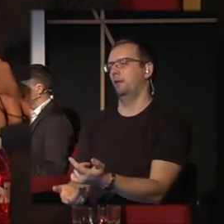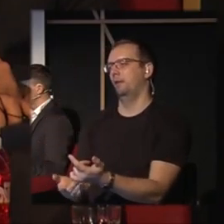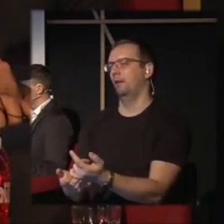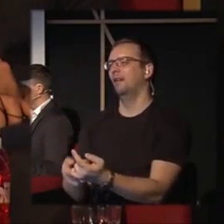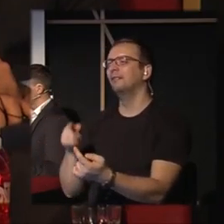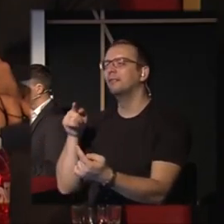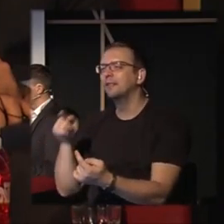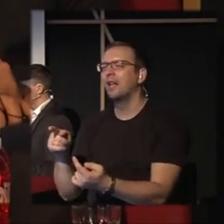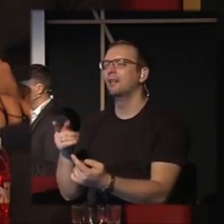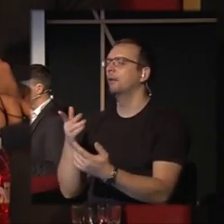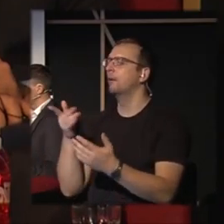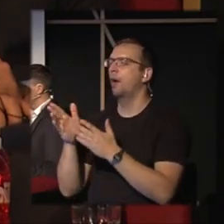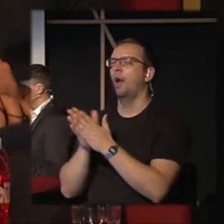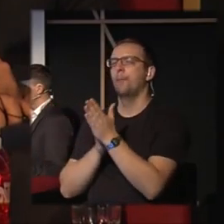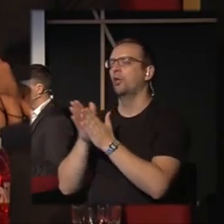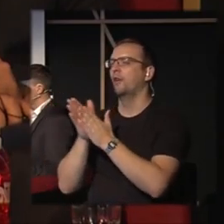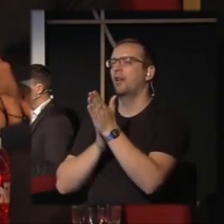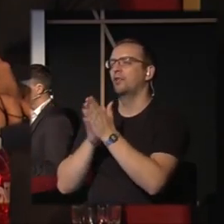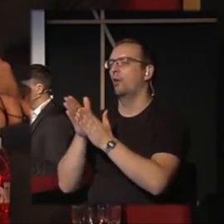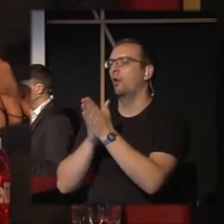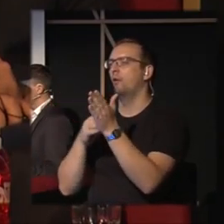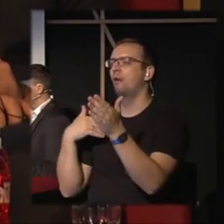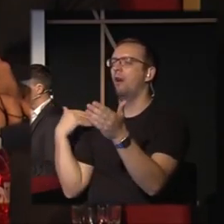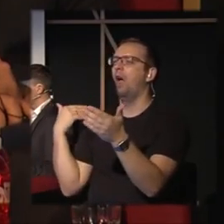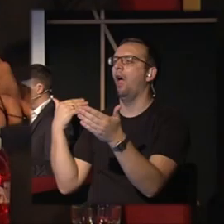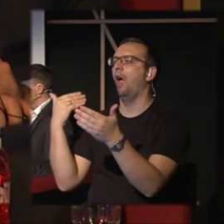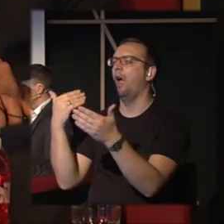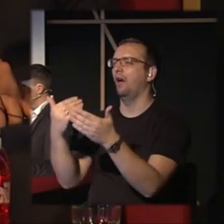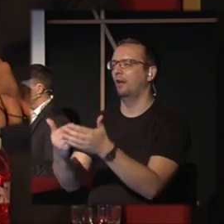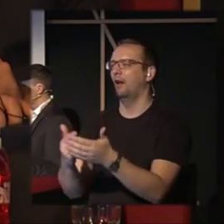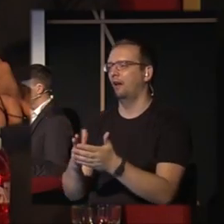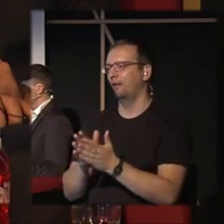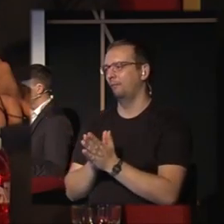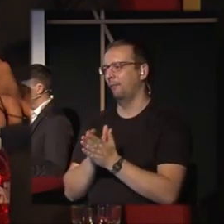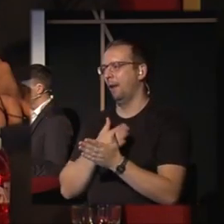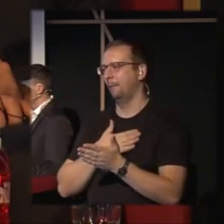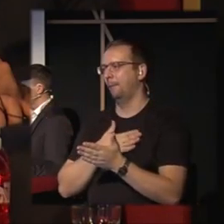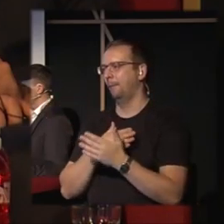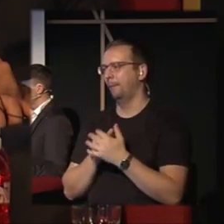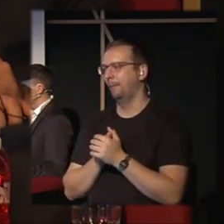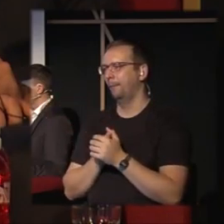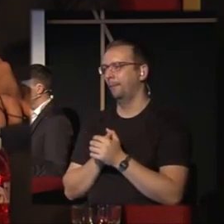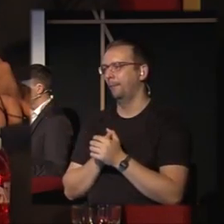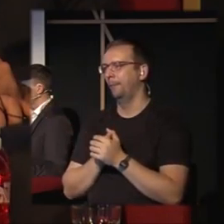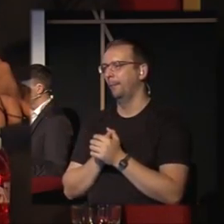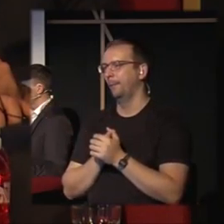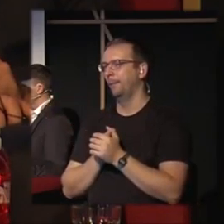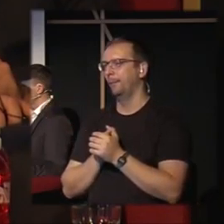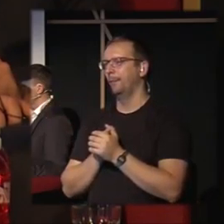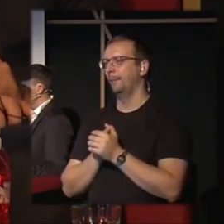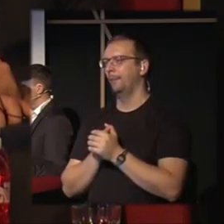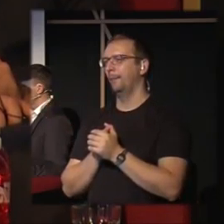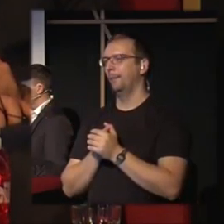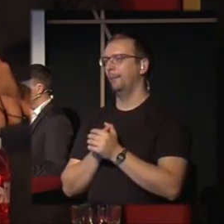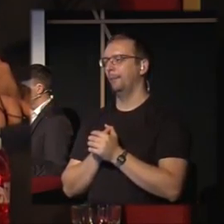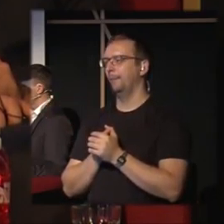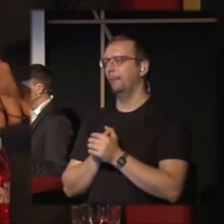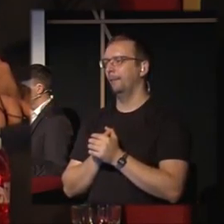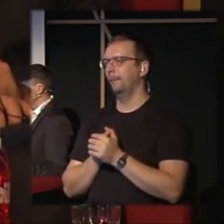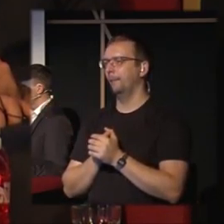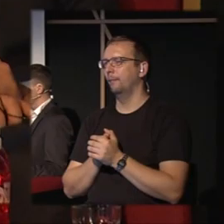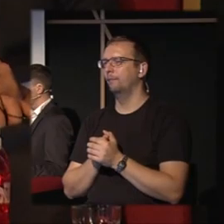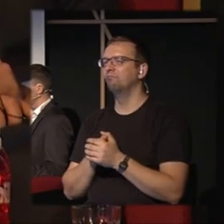to help children and other people get to their dreams. And we know that football